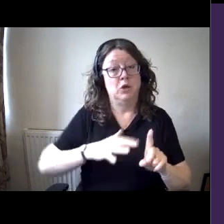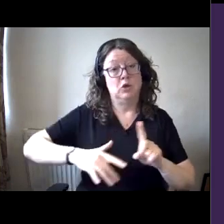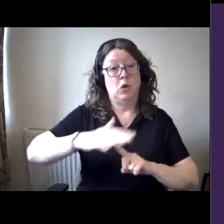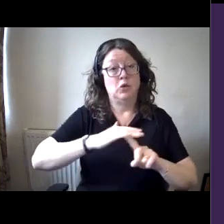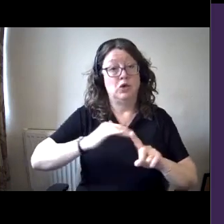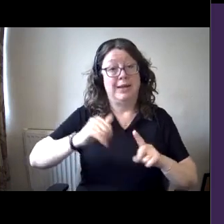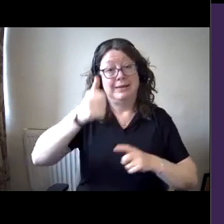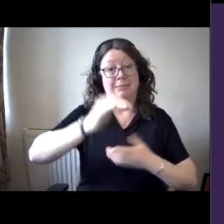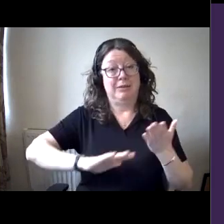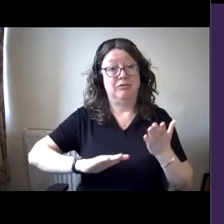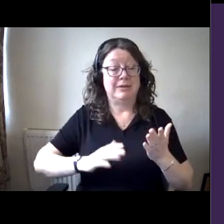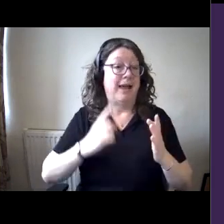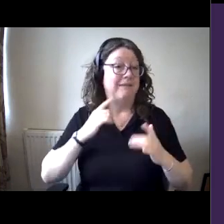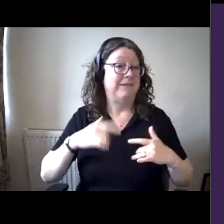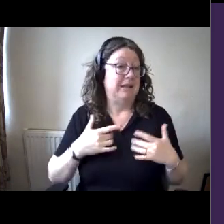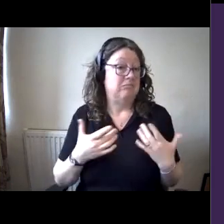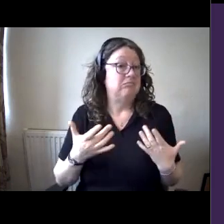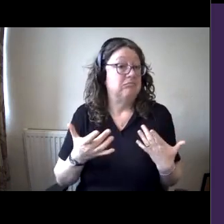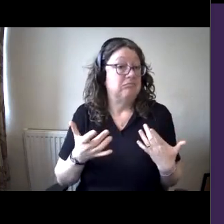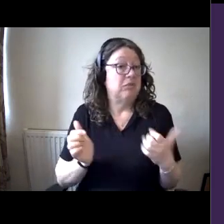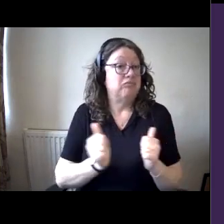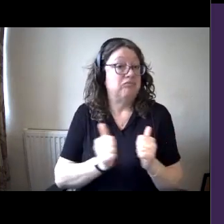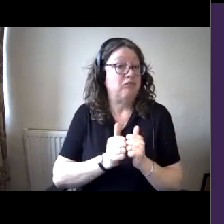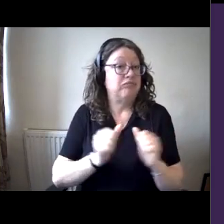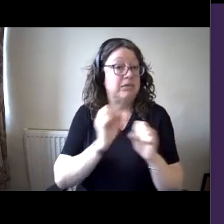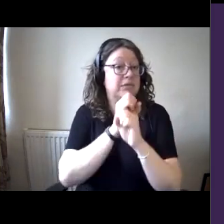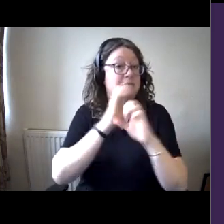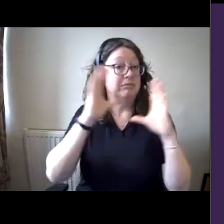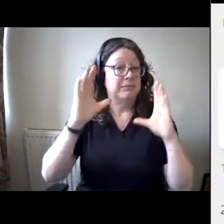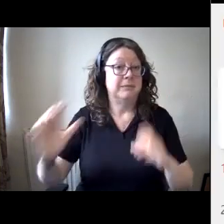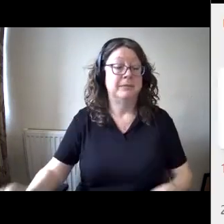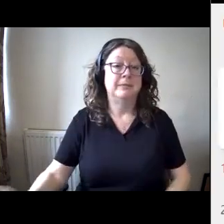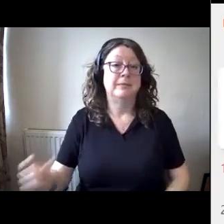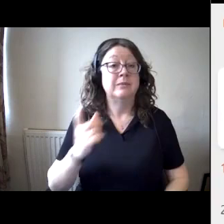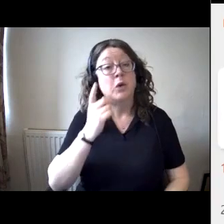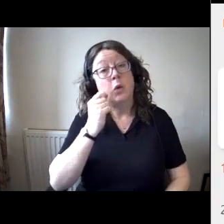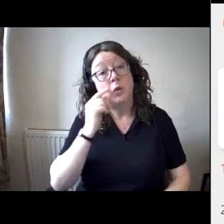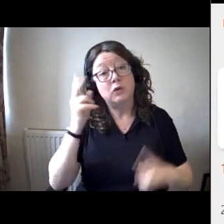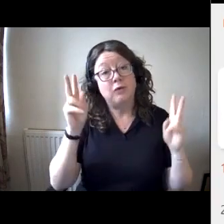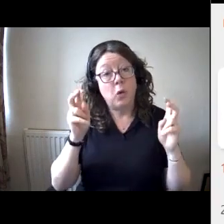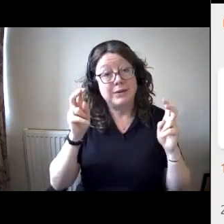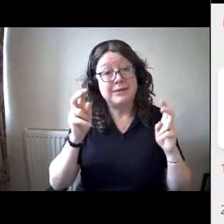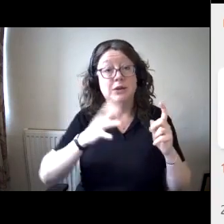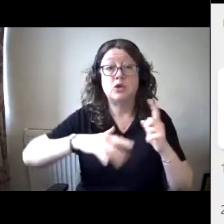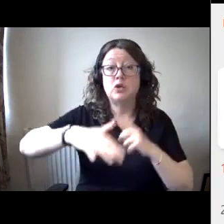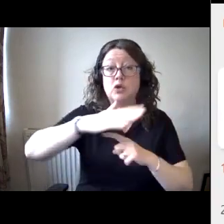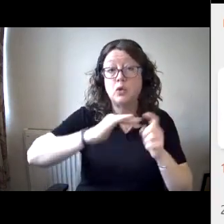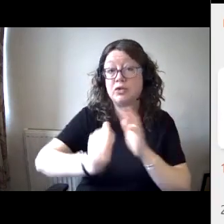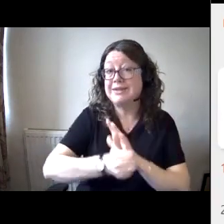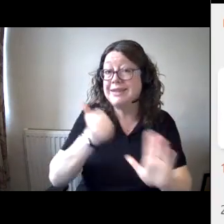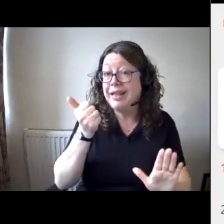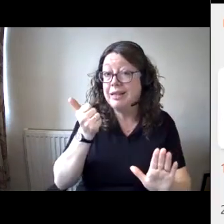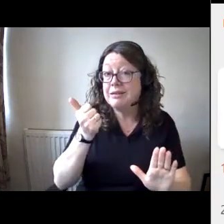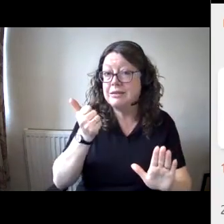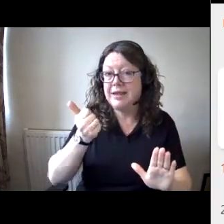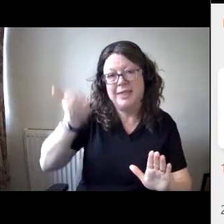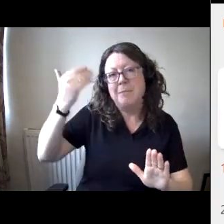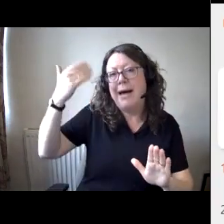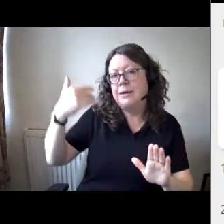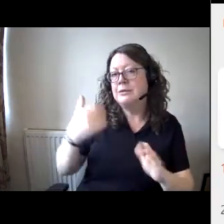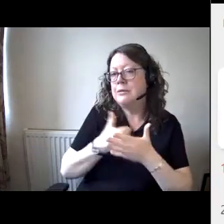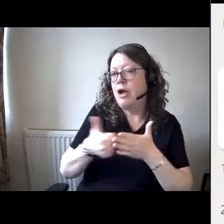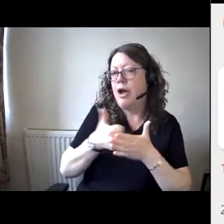little bit. So we might have called this social skills in the past.